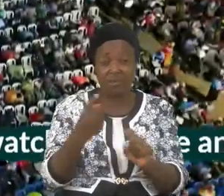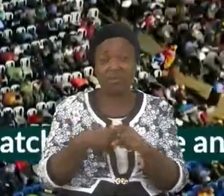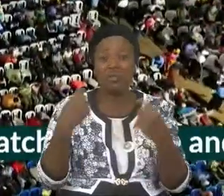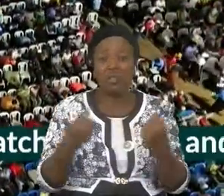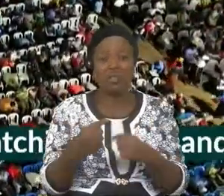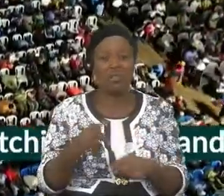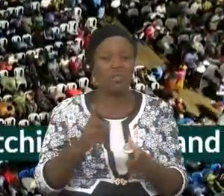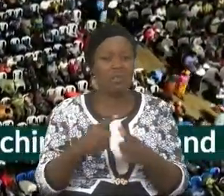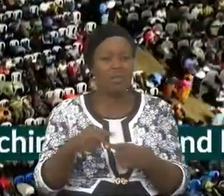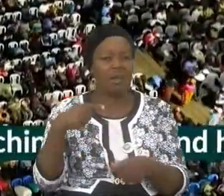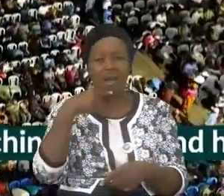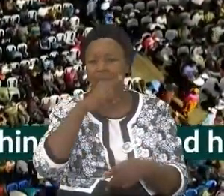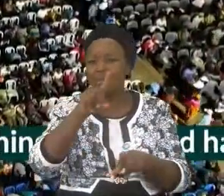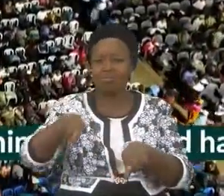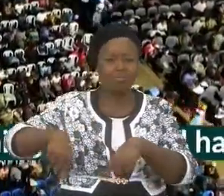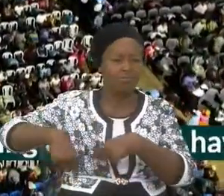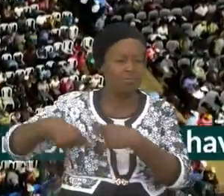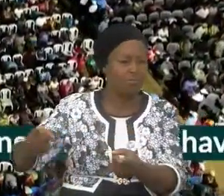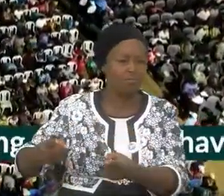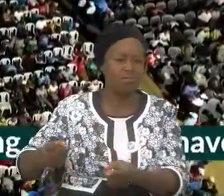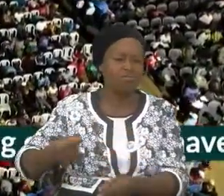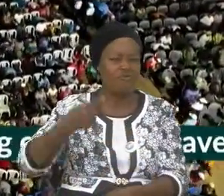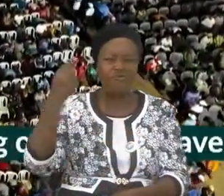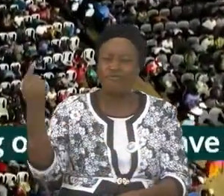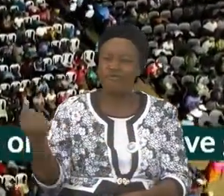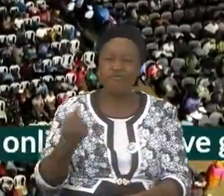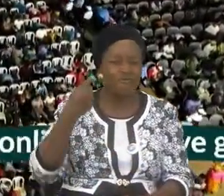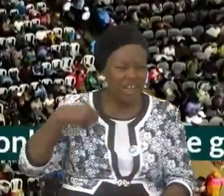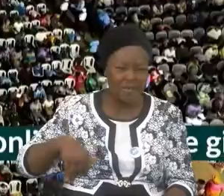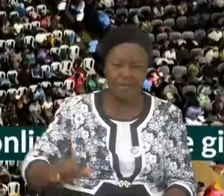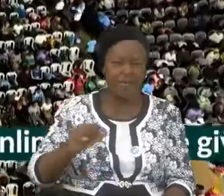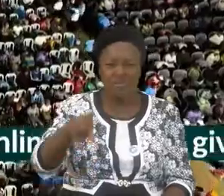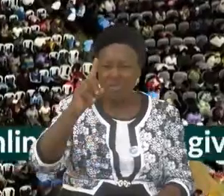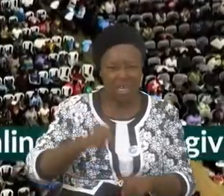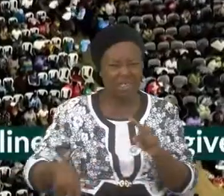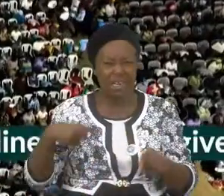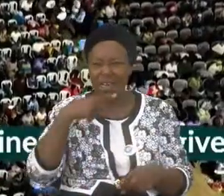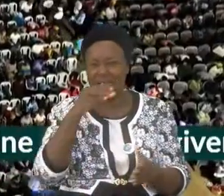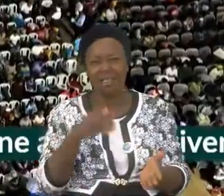All those who are online, and you are giving your life to Christ,